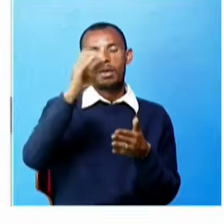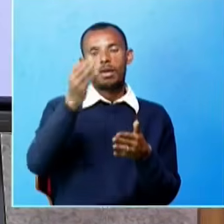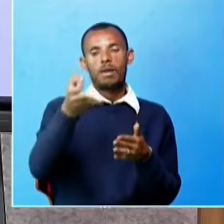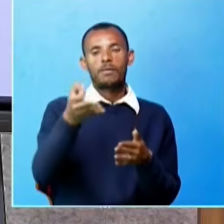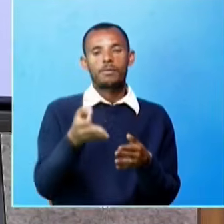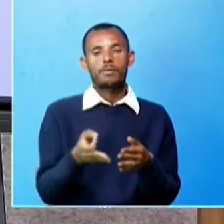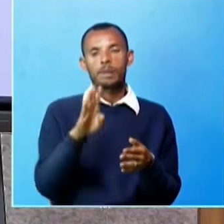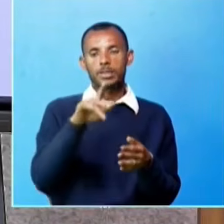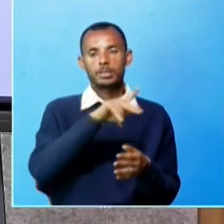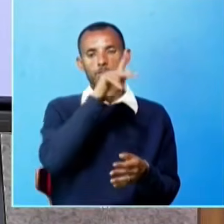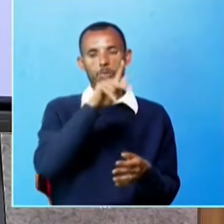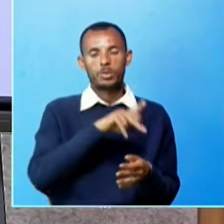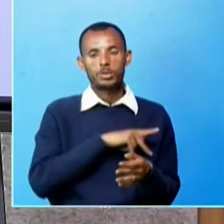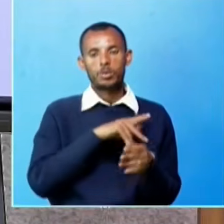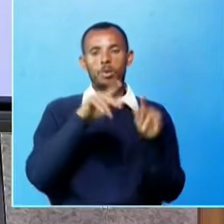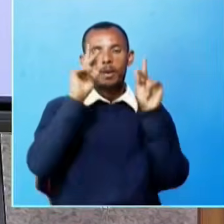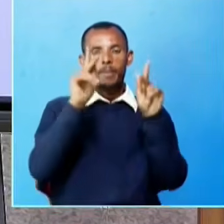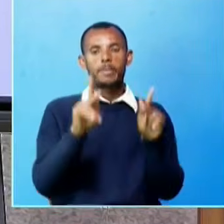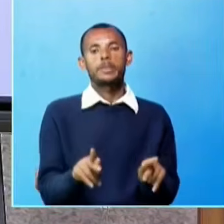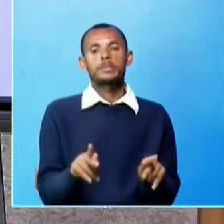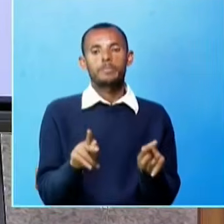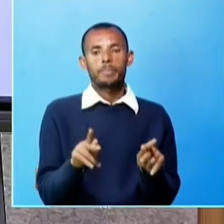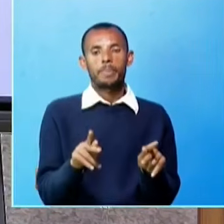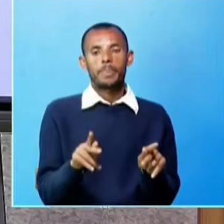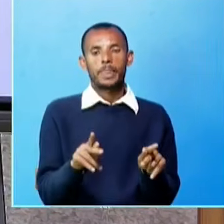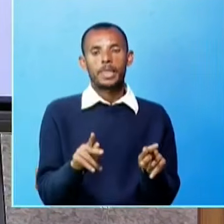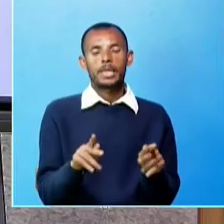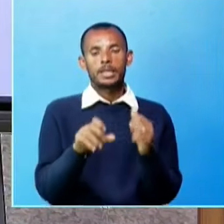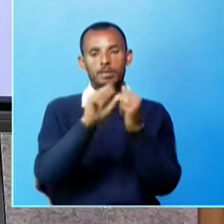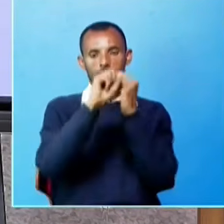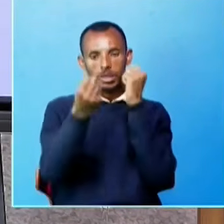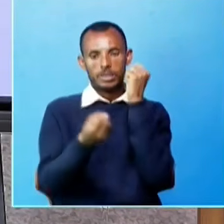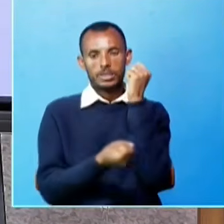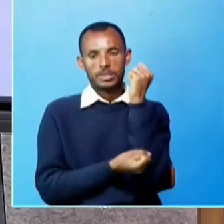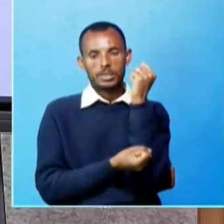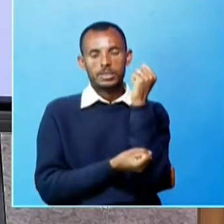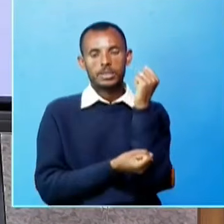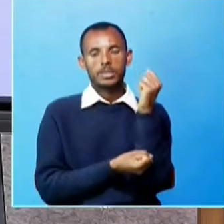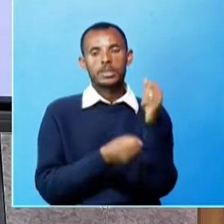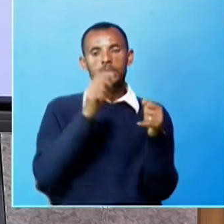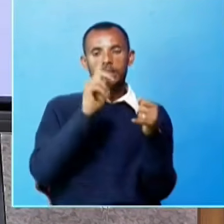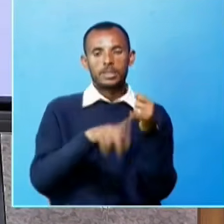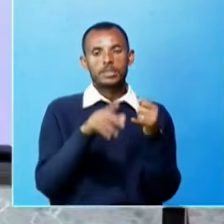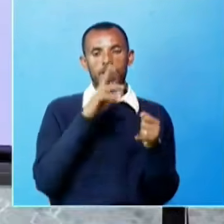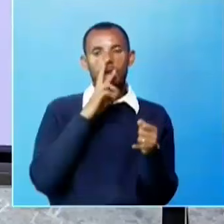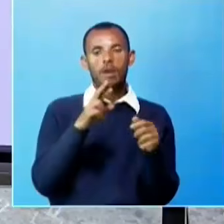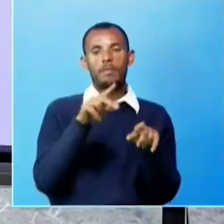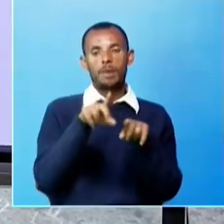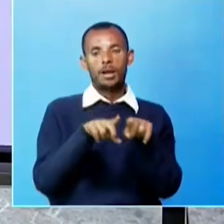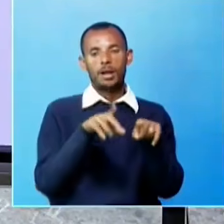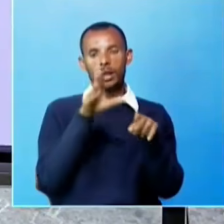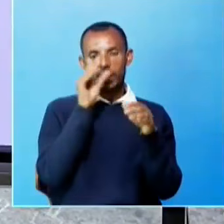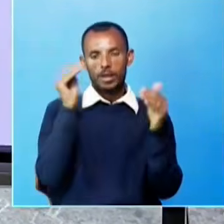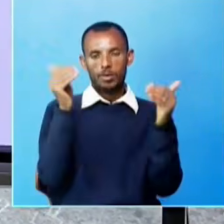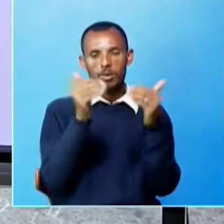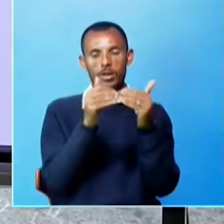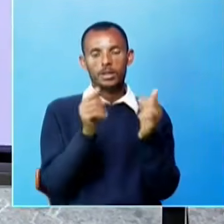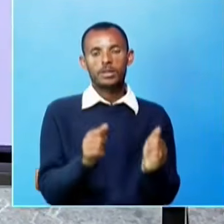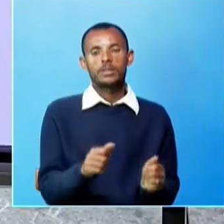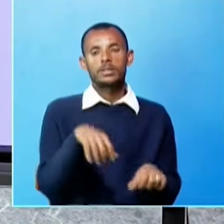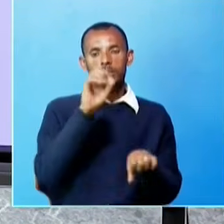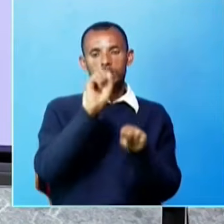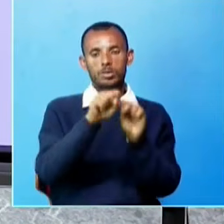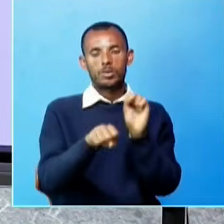so by the properties of a prism, the base edges are parallel and congruent.